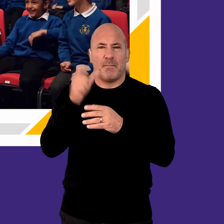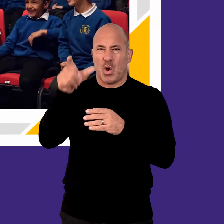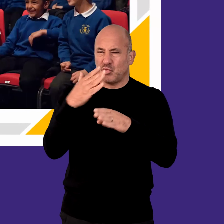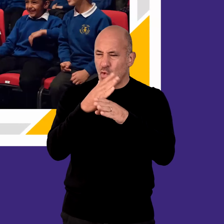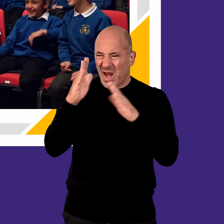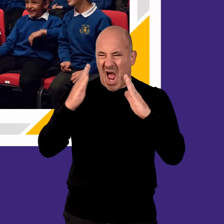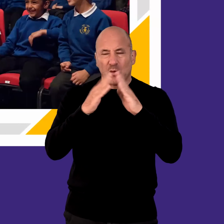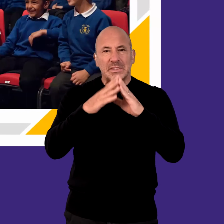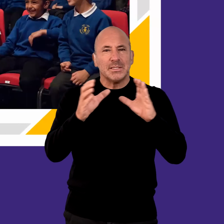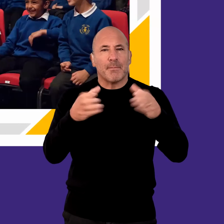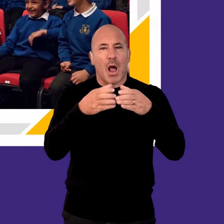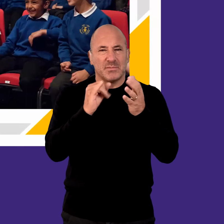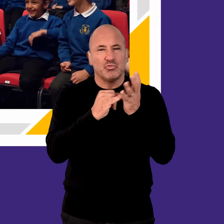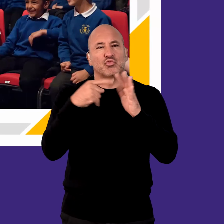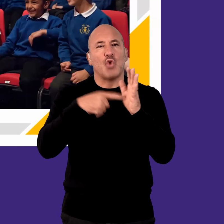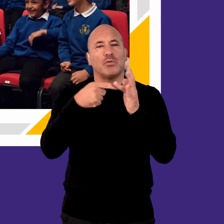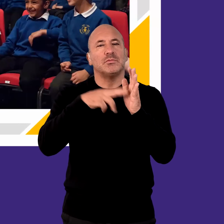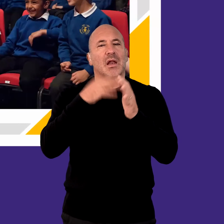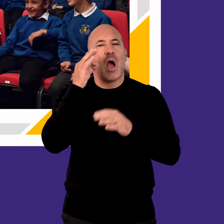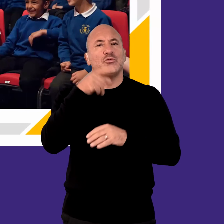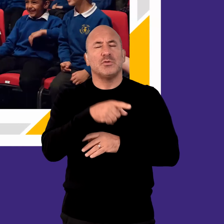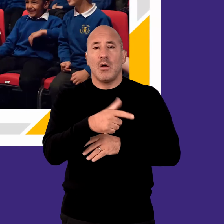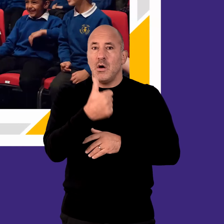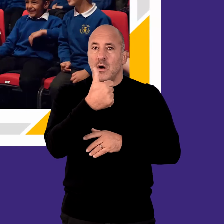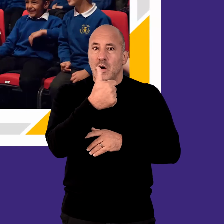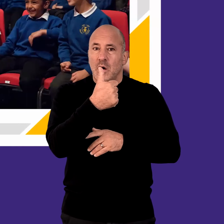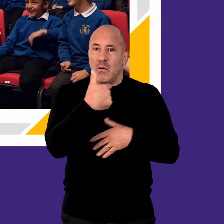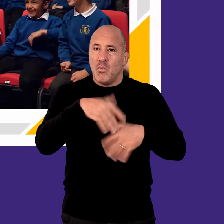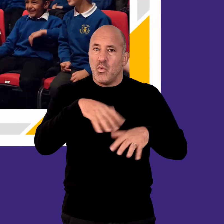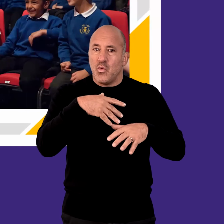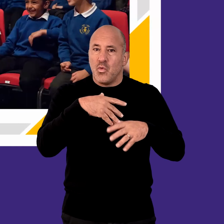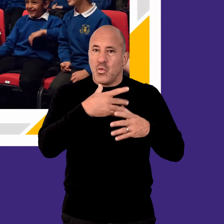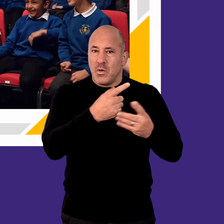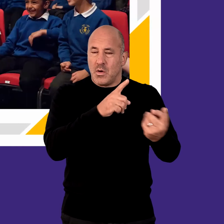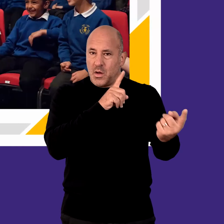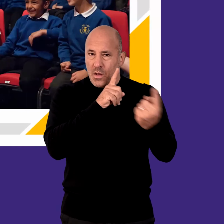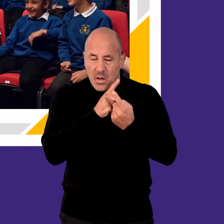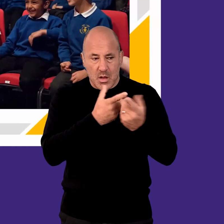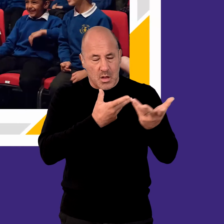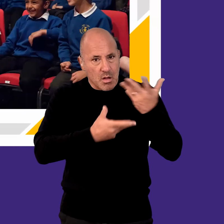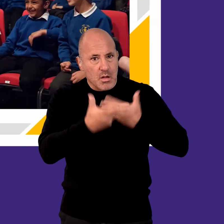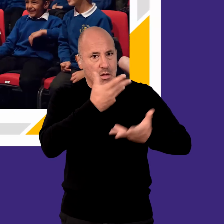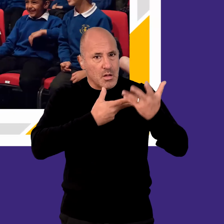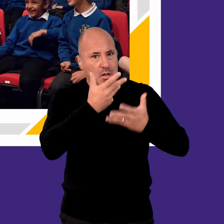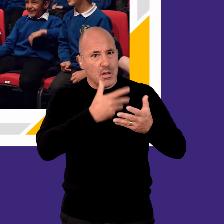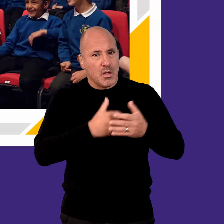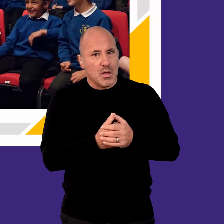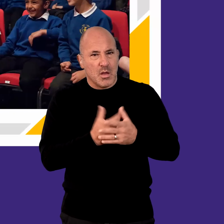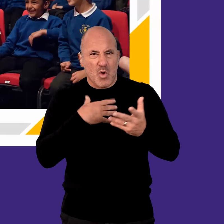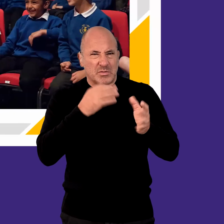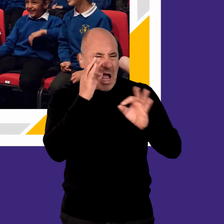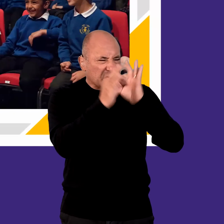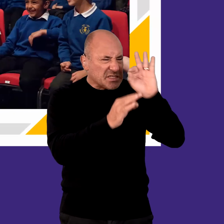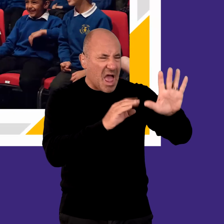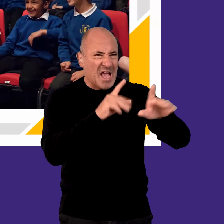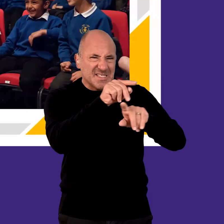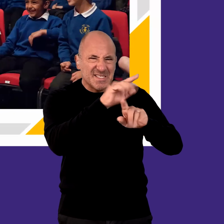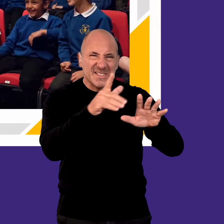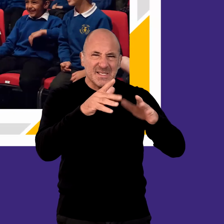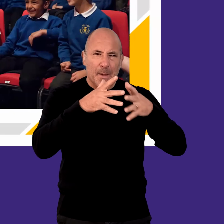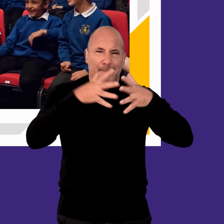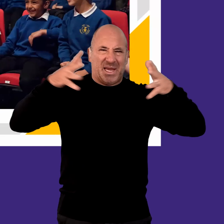housing providers, someone who worked in the housing department at Stockton Borough Council was incredibly helpful in coming and talking